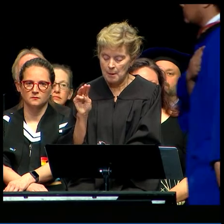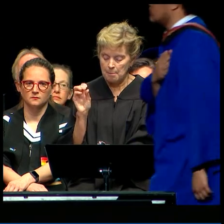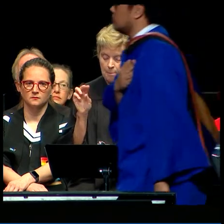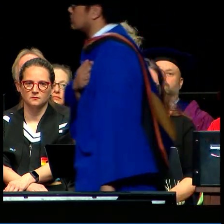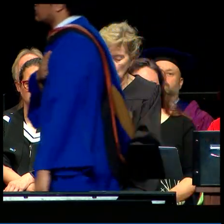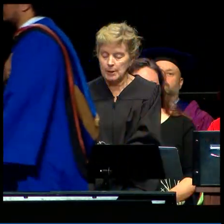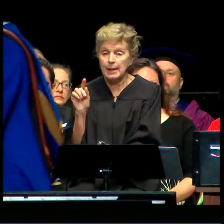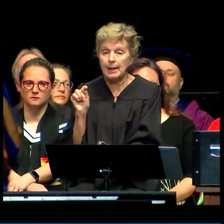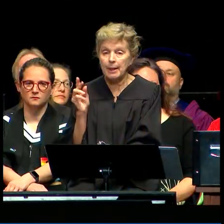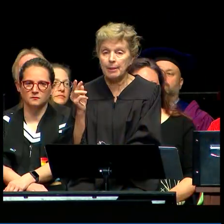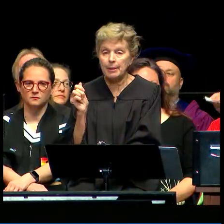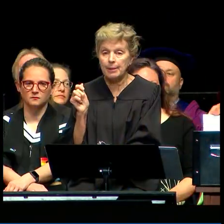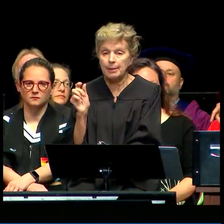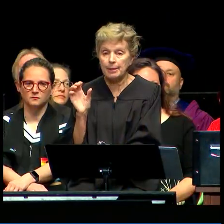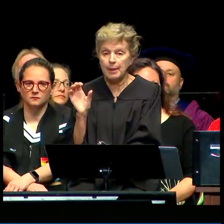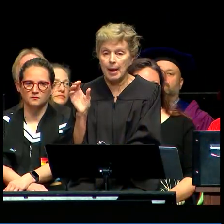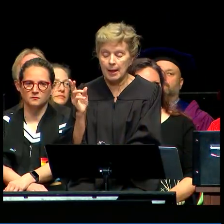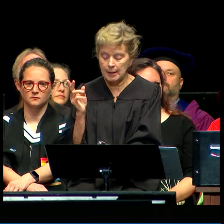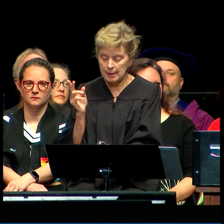Money Tak.